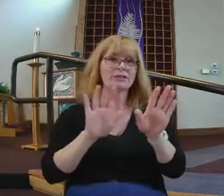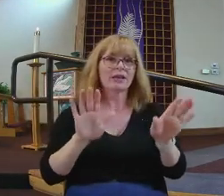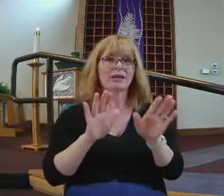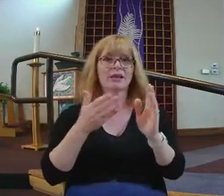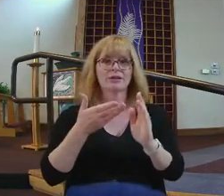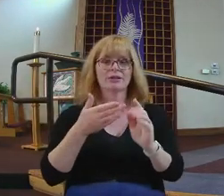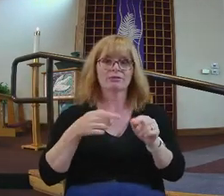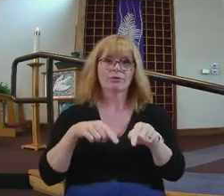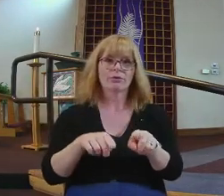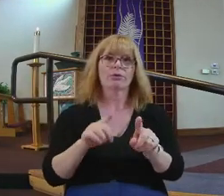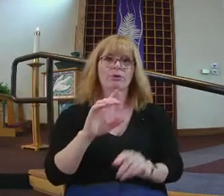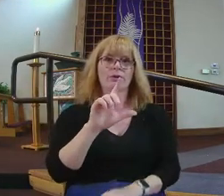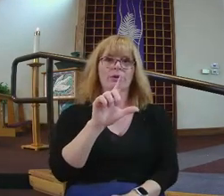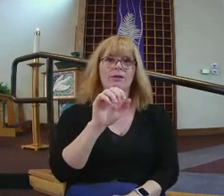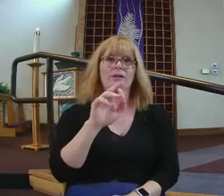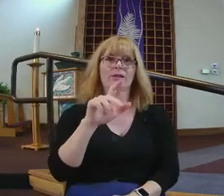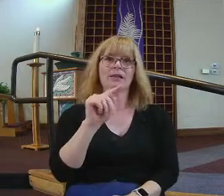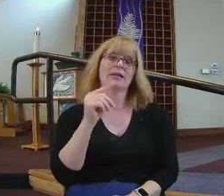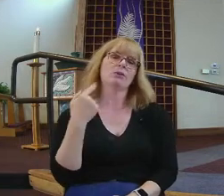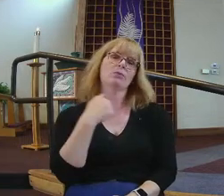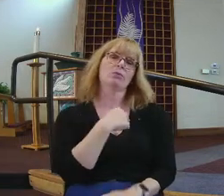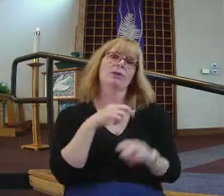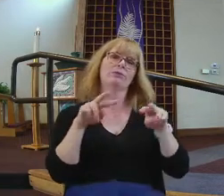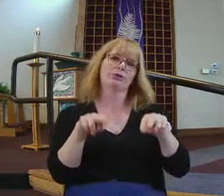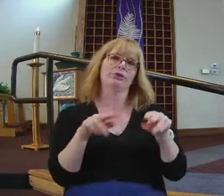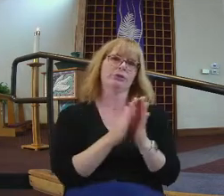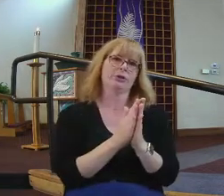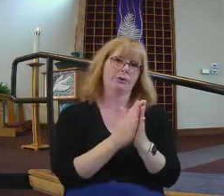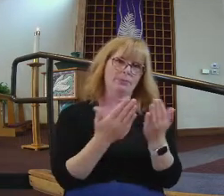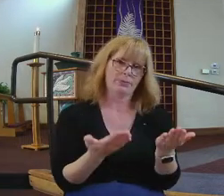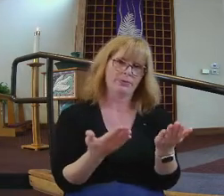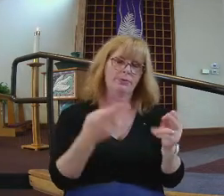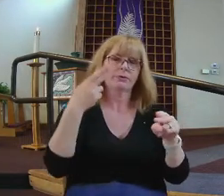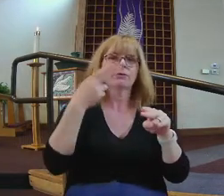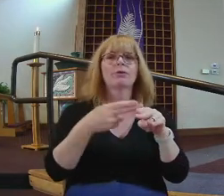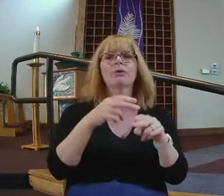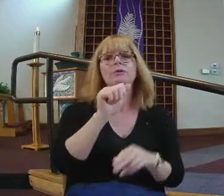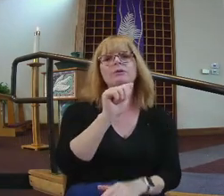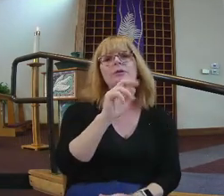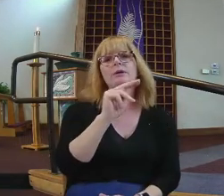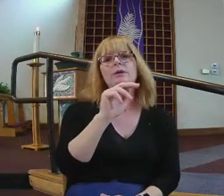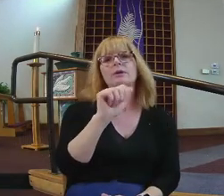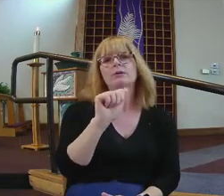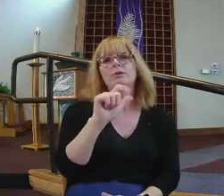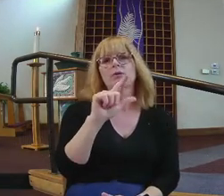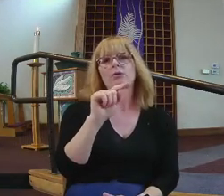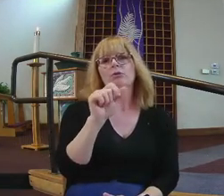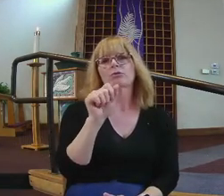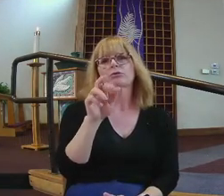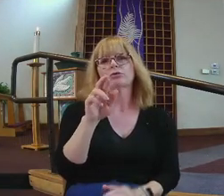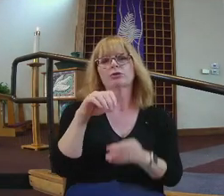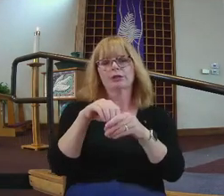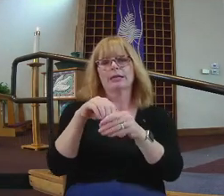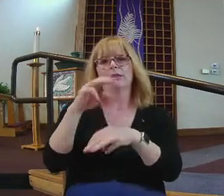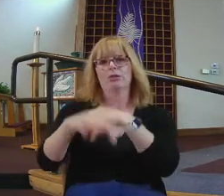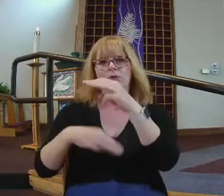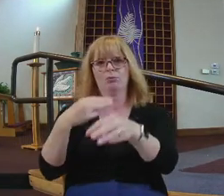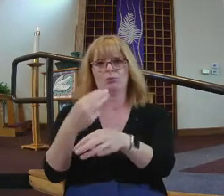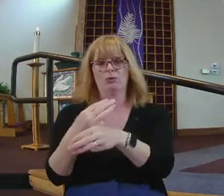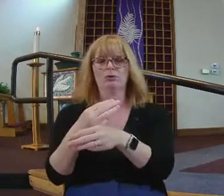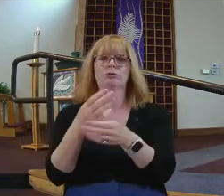been using Barbara Brown Taylor's book called An Altar in the World to help us